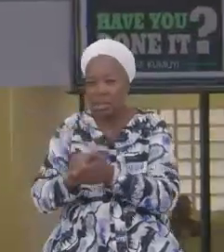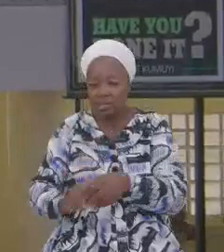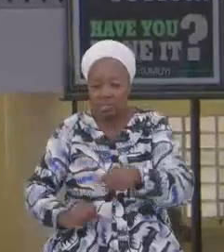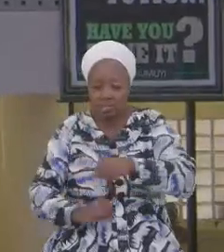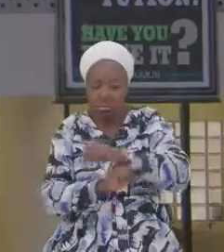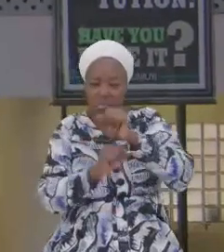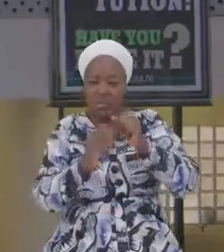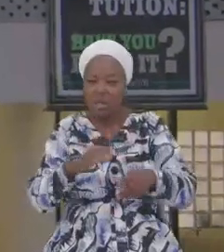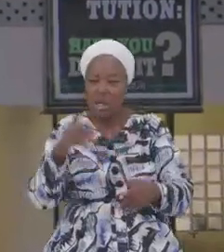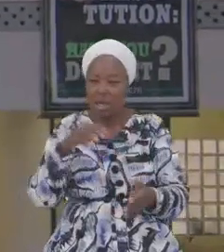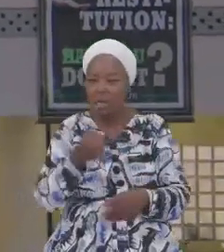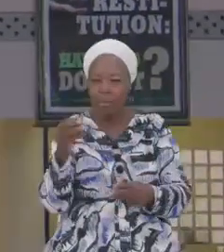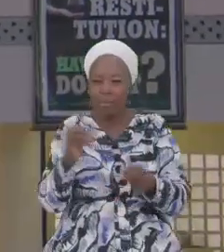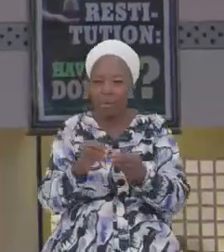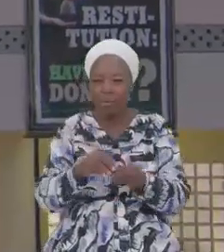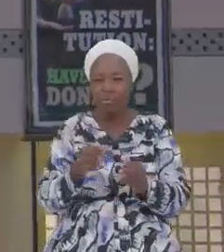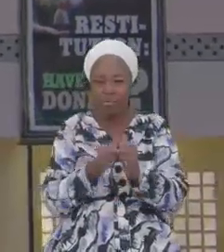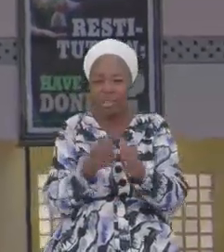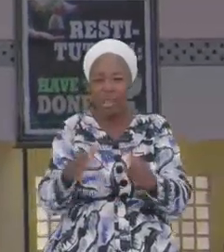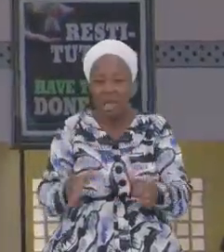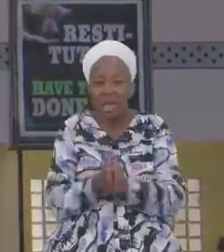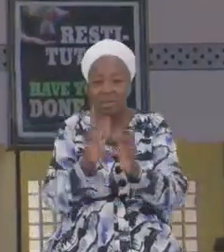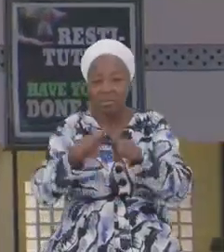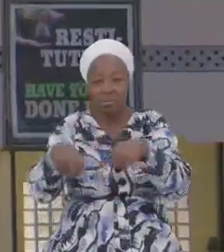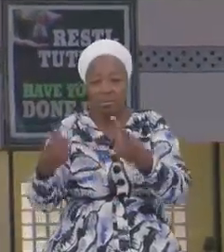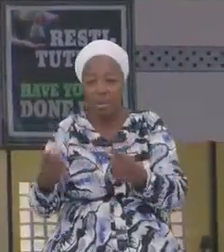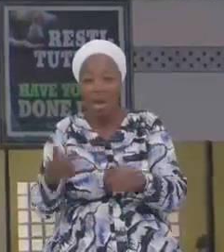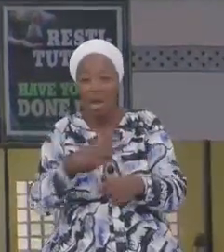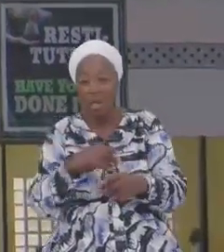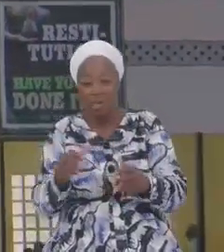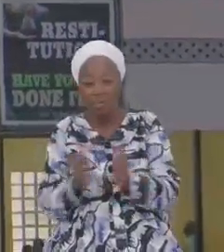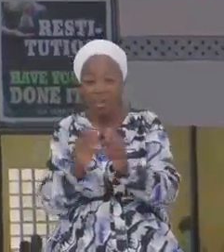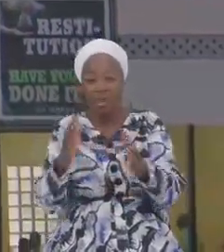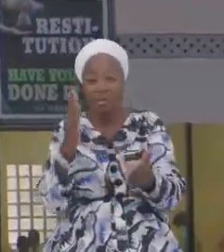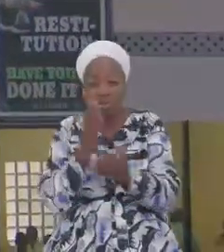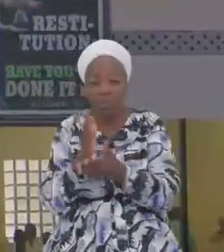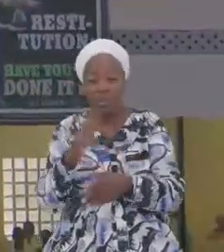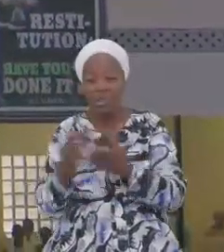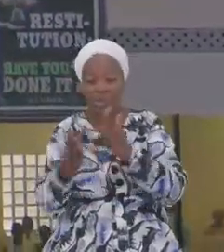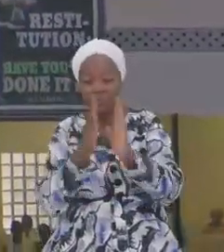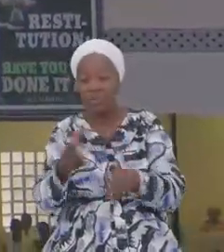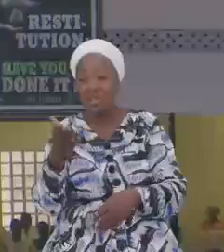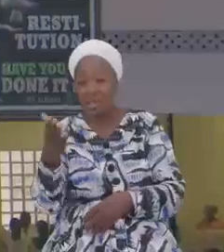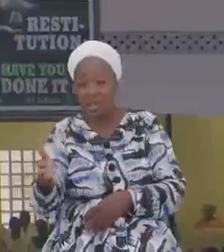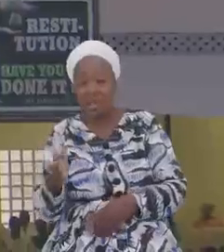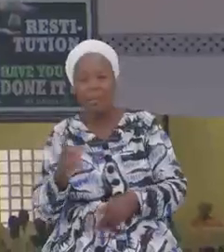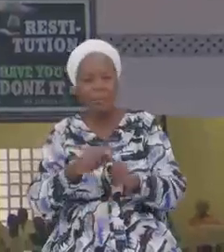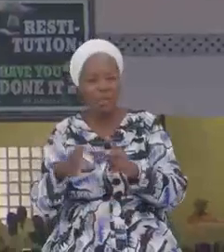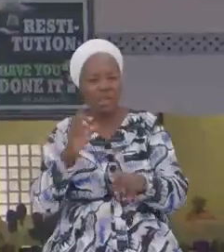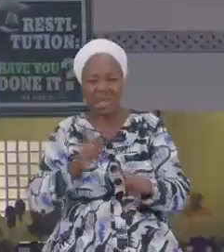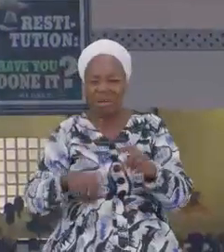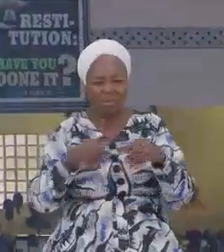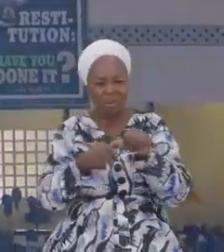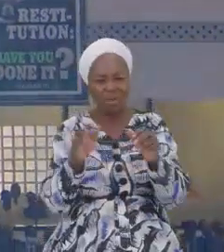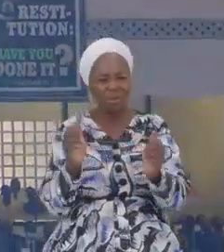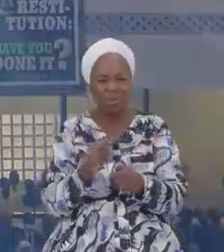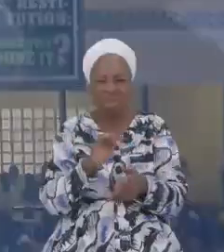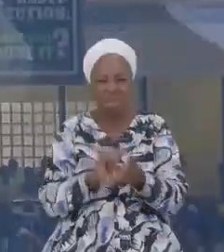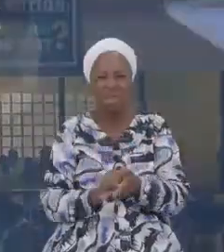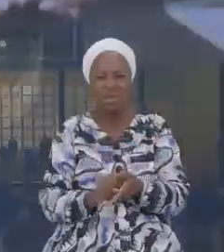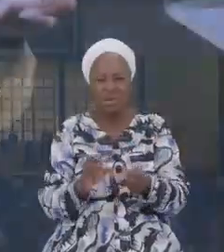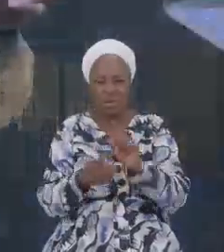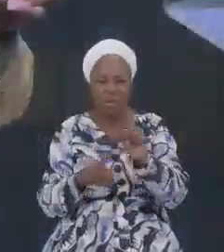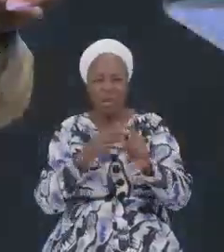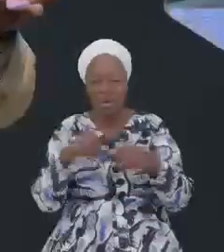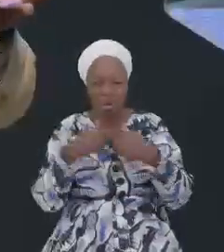without even disengaging him and without stopping his service there. No use again. Number one, he has lost his power. He